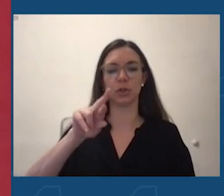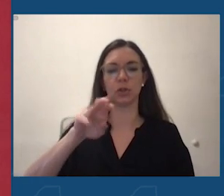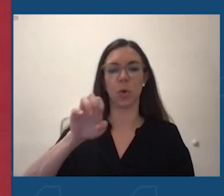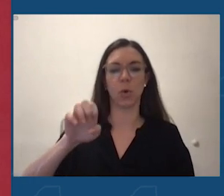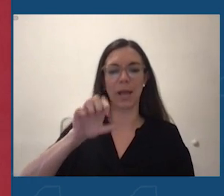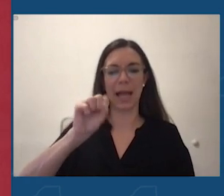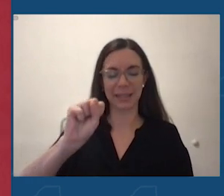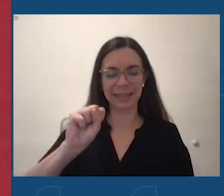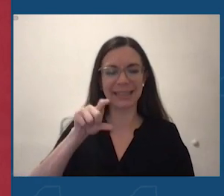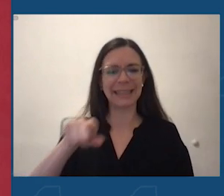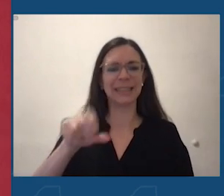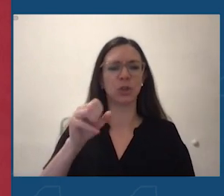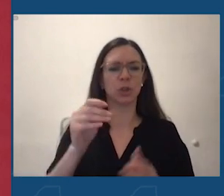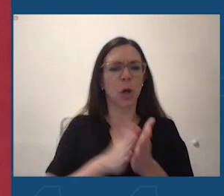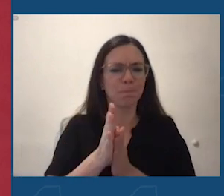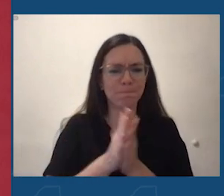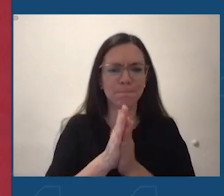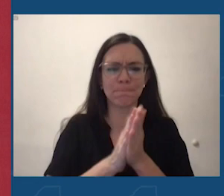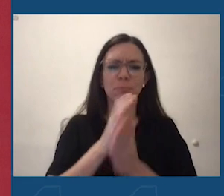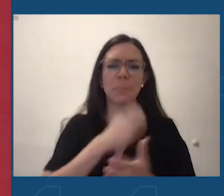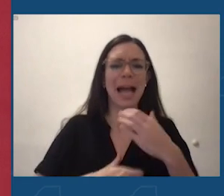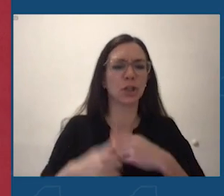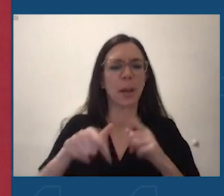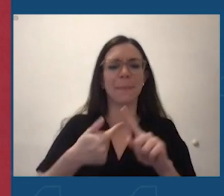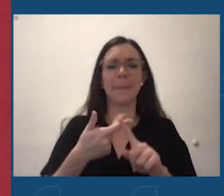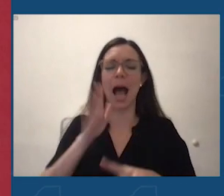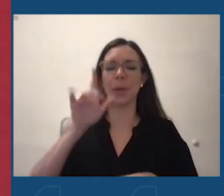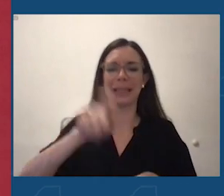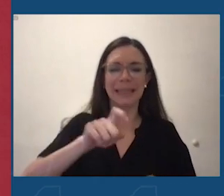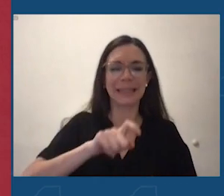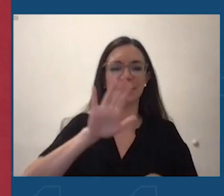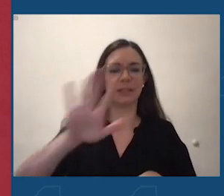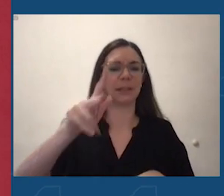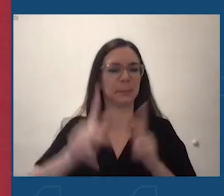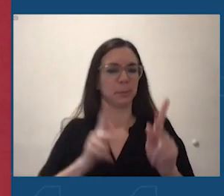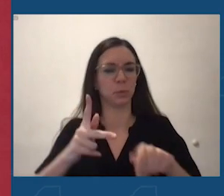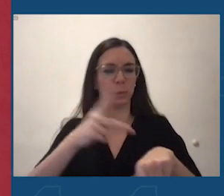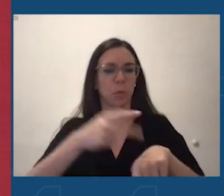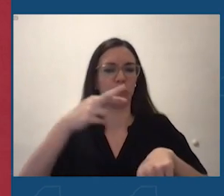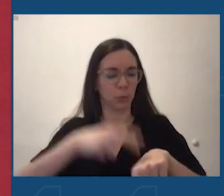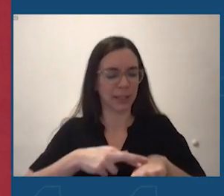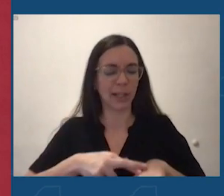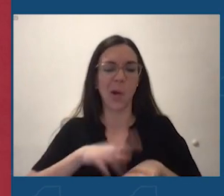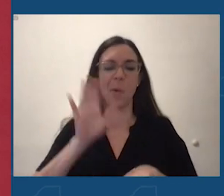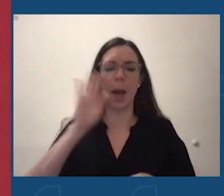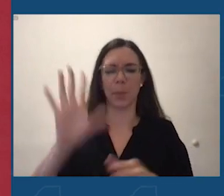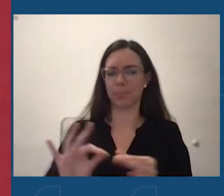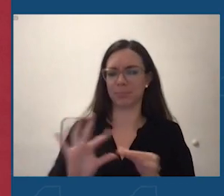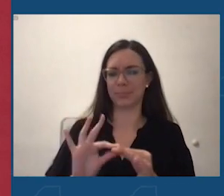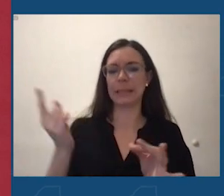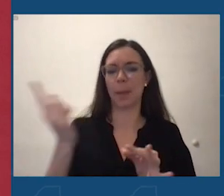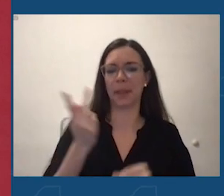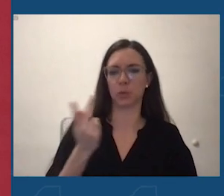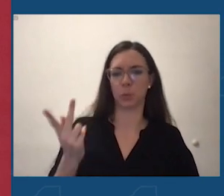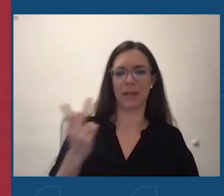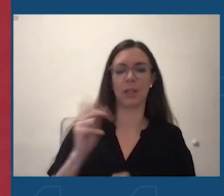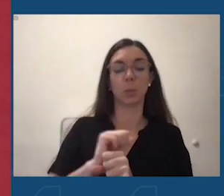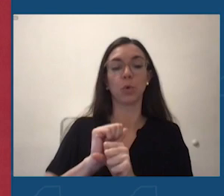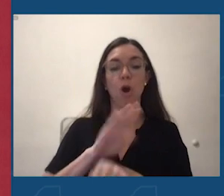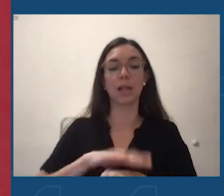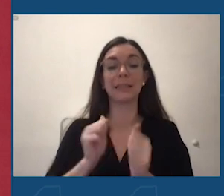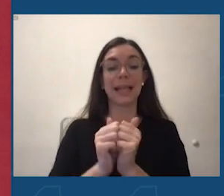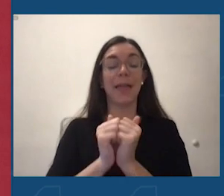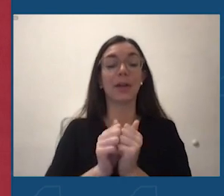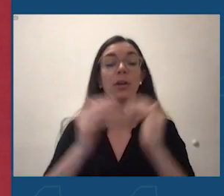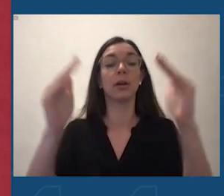passionate about the needs of his people. It's extraordinary. I'll be mentioning in a couple of minutes something that we're working on together. We are also fortunate to have the Speaker of the House